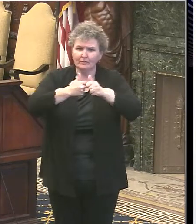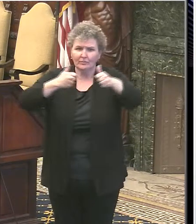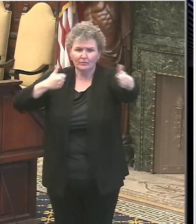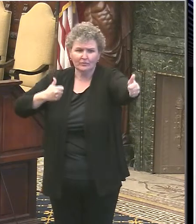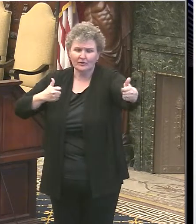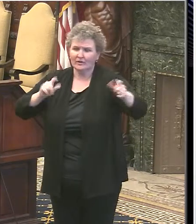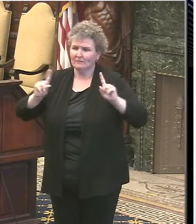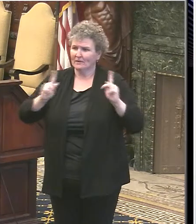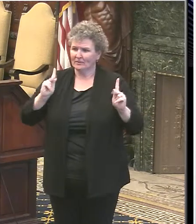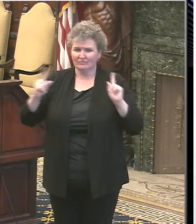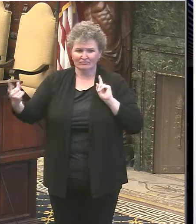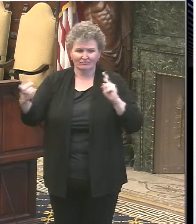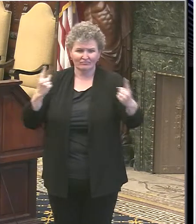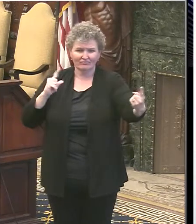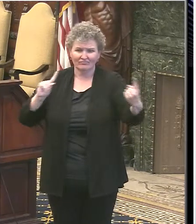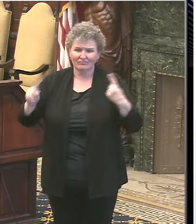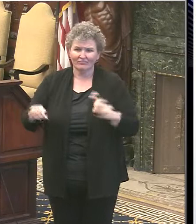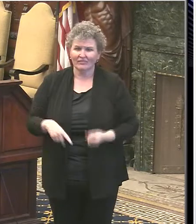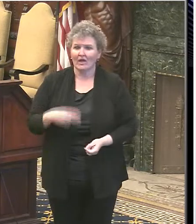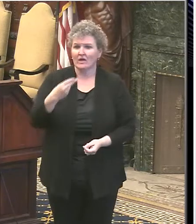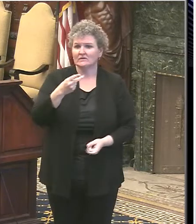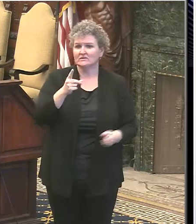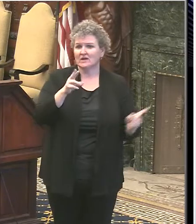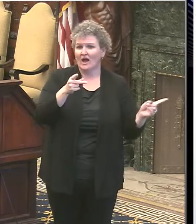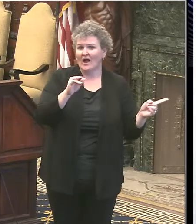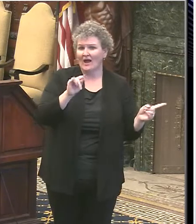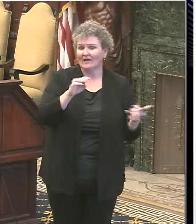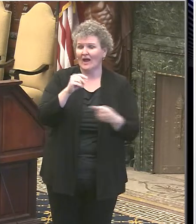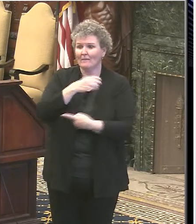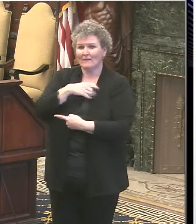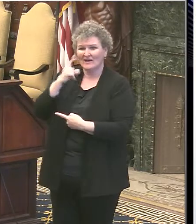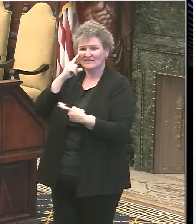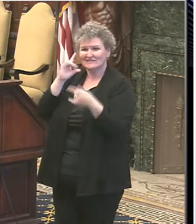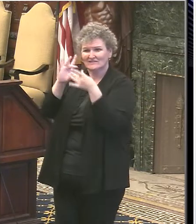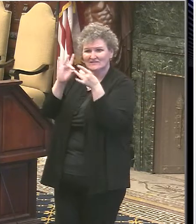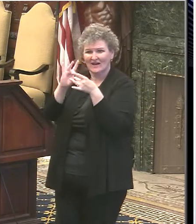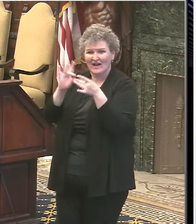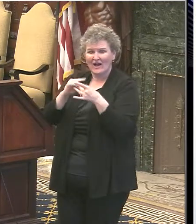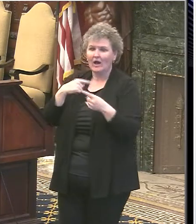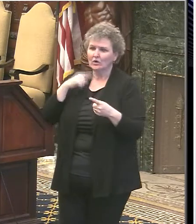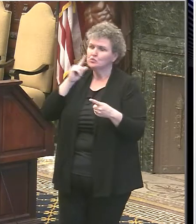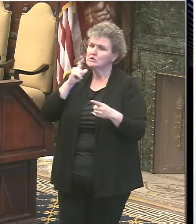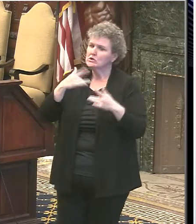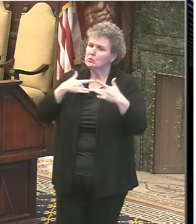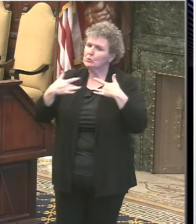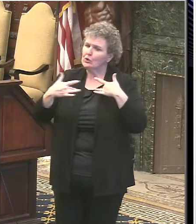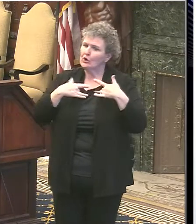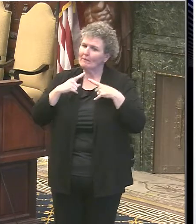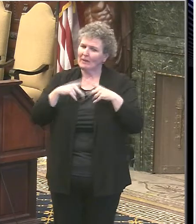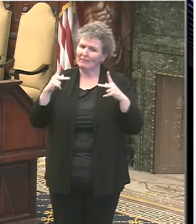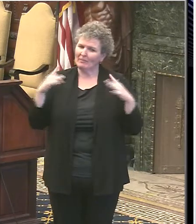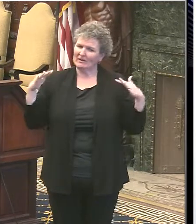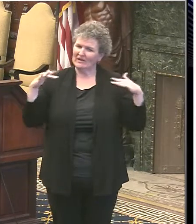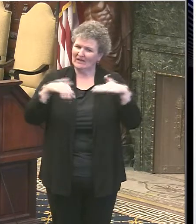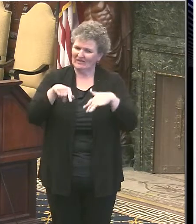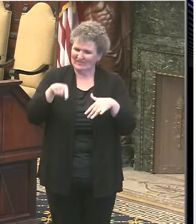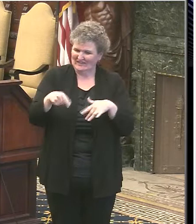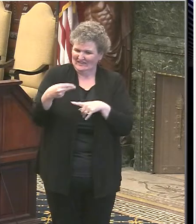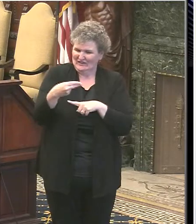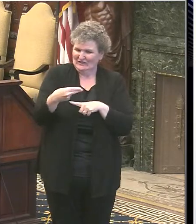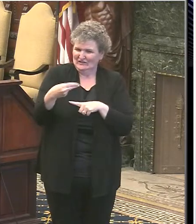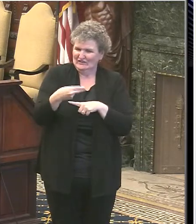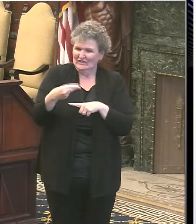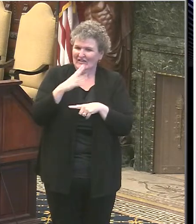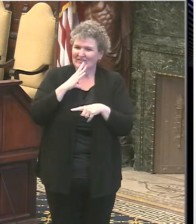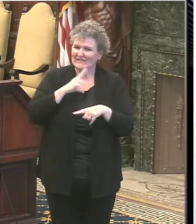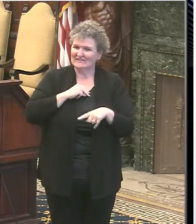as Dr. Haidt mentioned, as the mayor mentioned, we are all very concerned about family gatherings at the upcoming holiday.